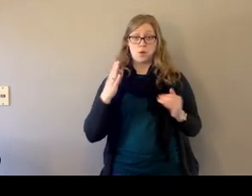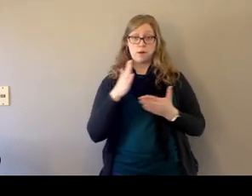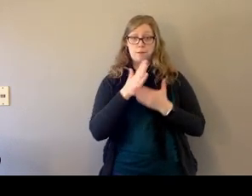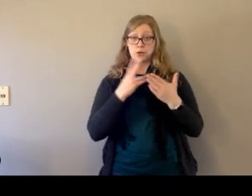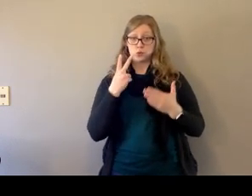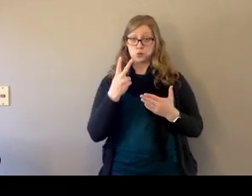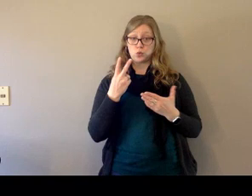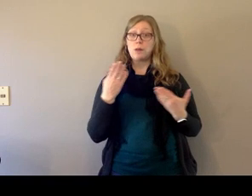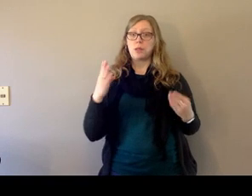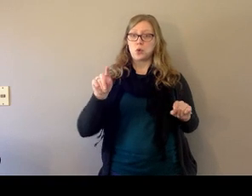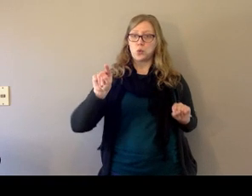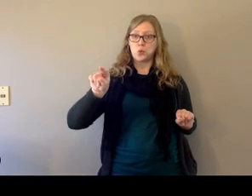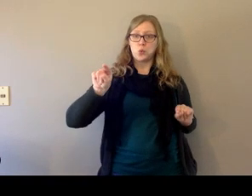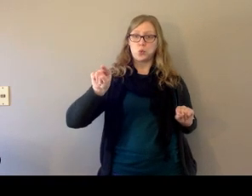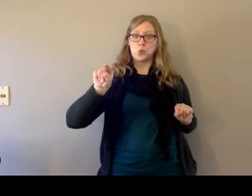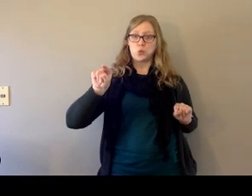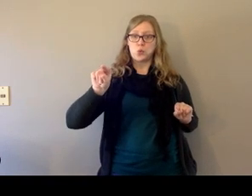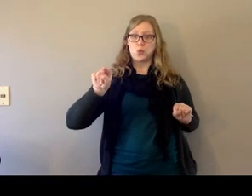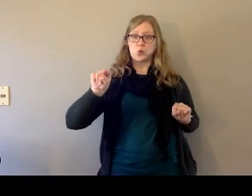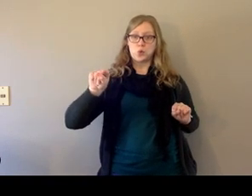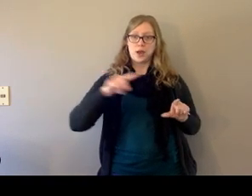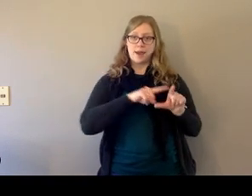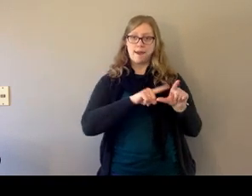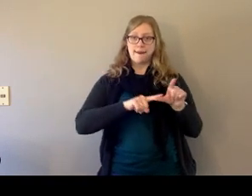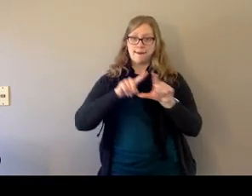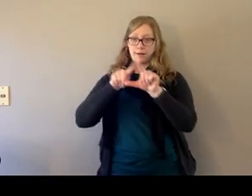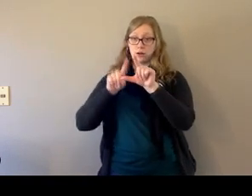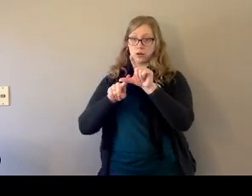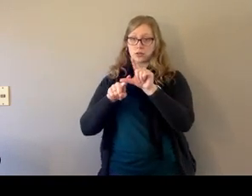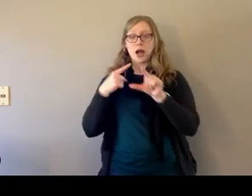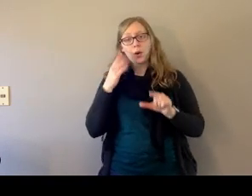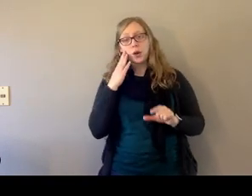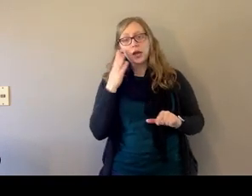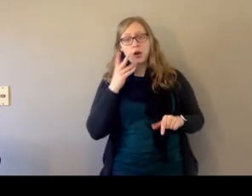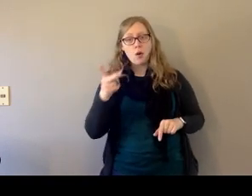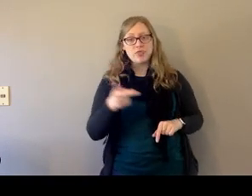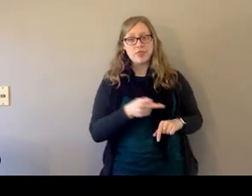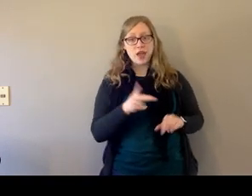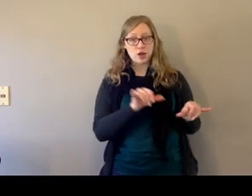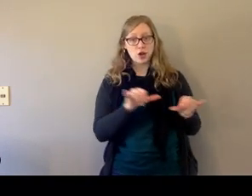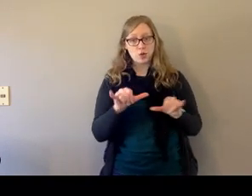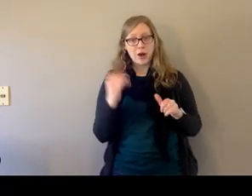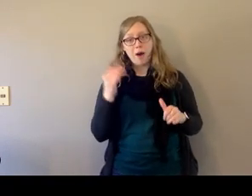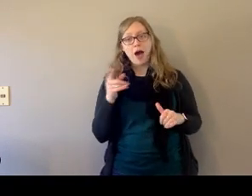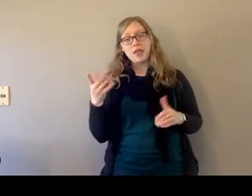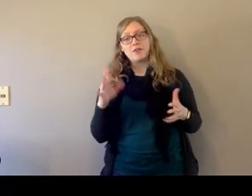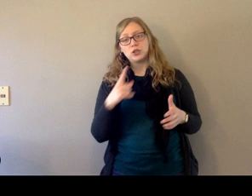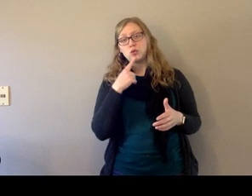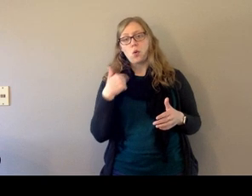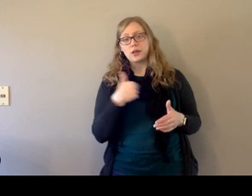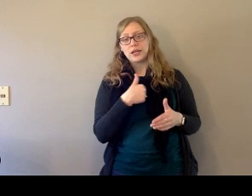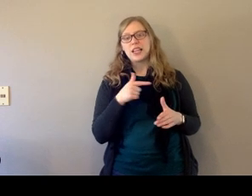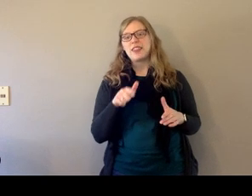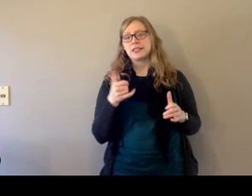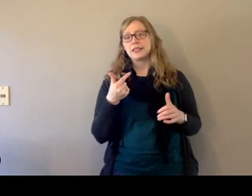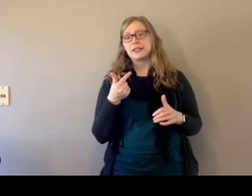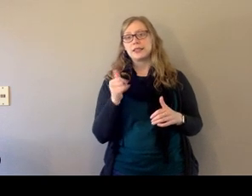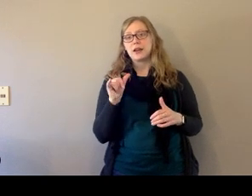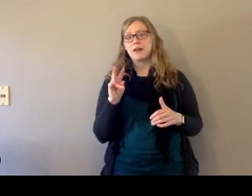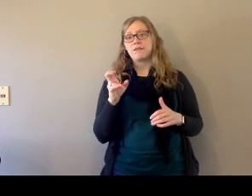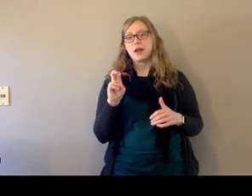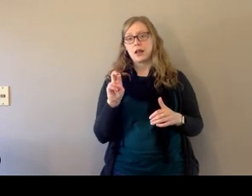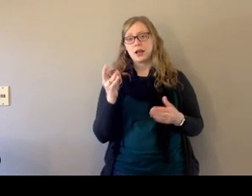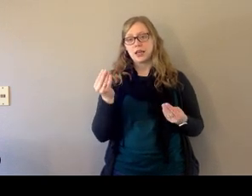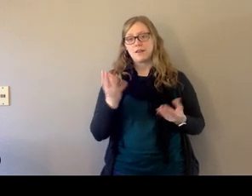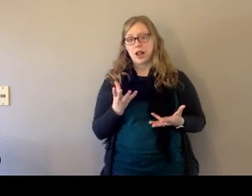angles, and we know the blue angles are congruent because they told us that. So these angles are congruent. Then the